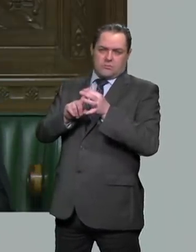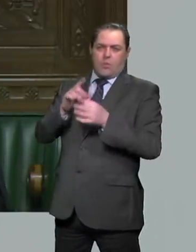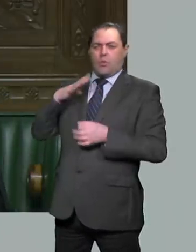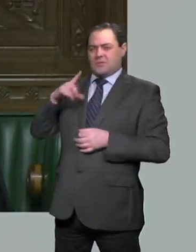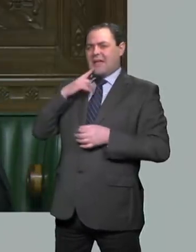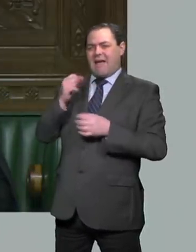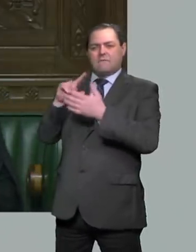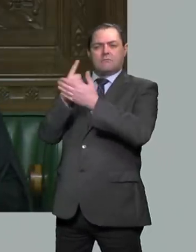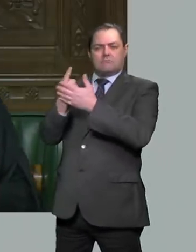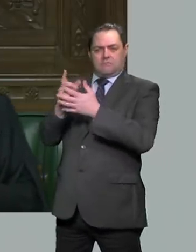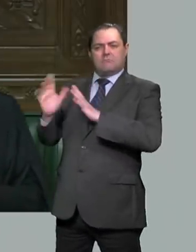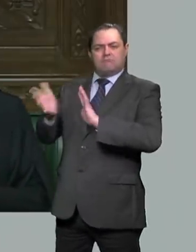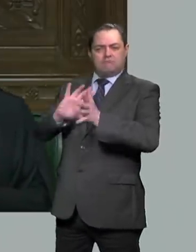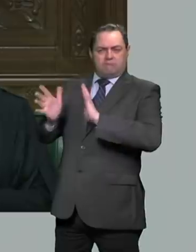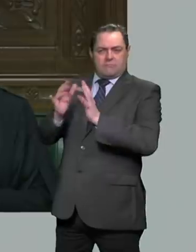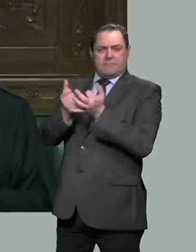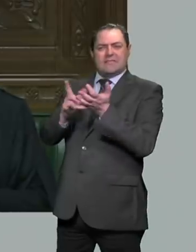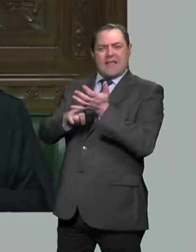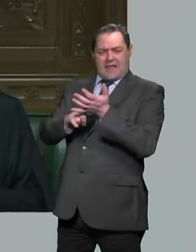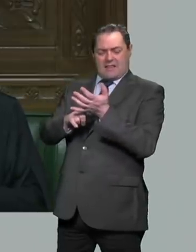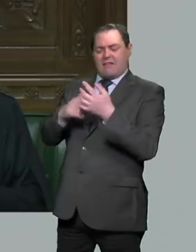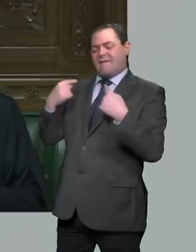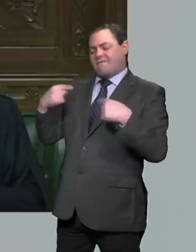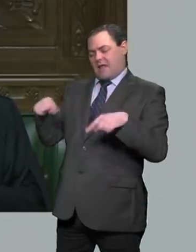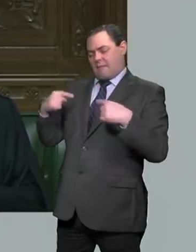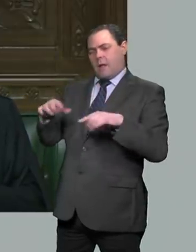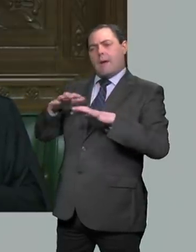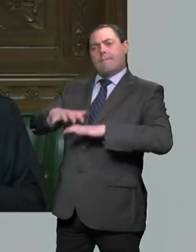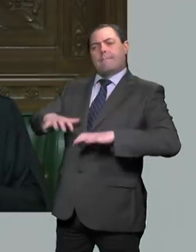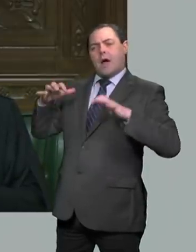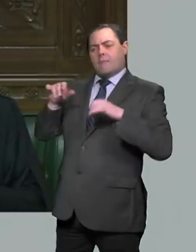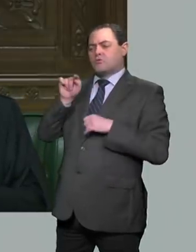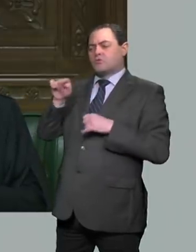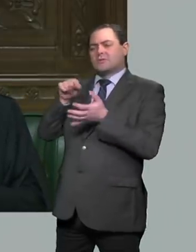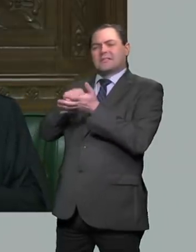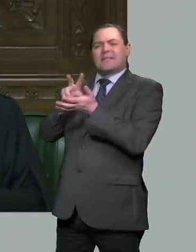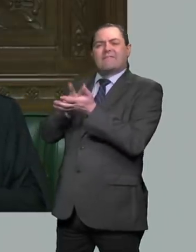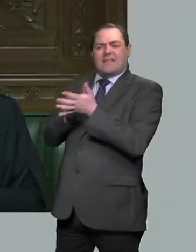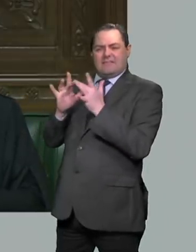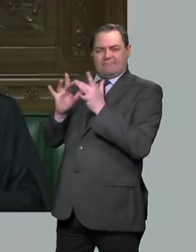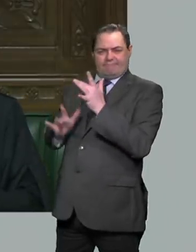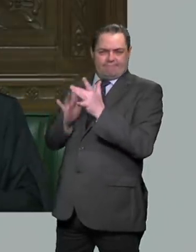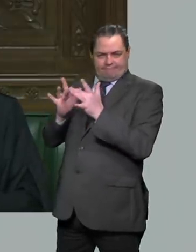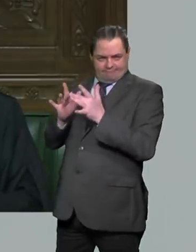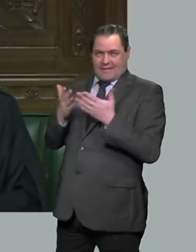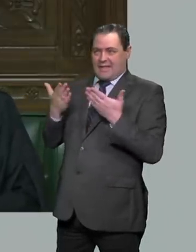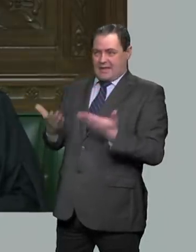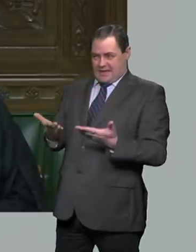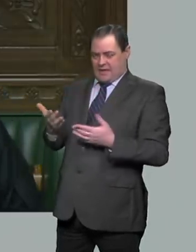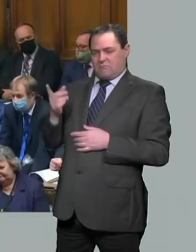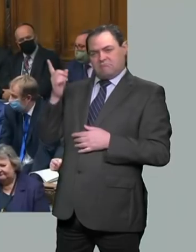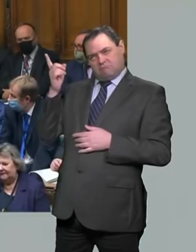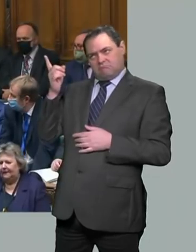British Sign Language interpretation of proceedings is available to watch on Parliament Live TV. I now call Esther